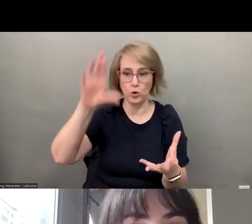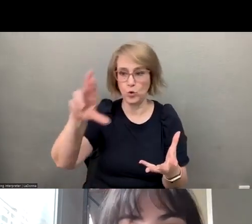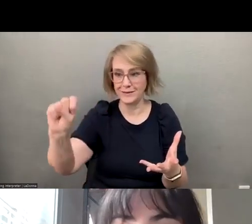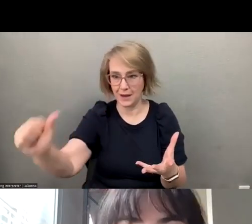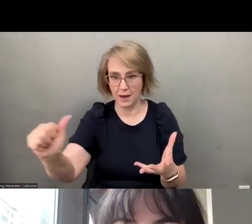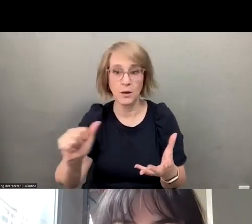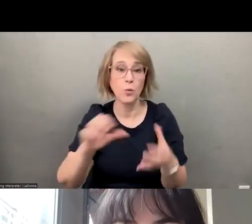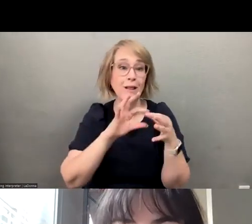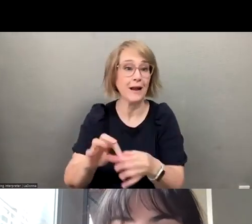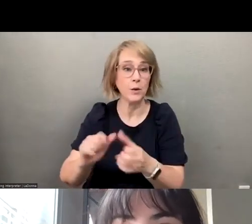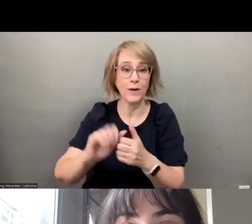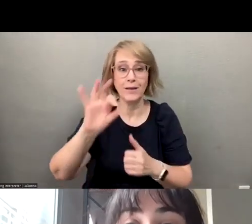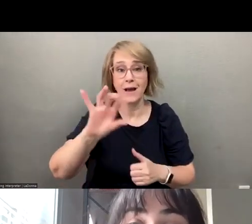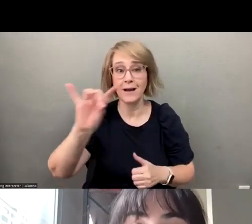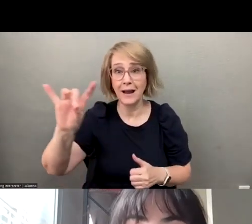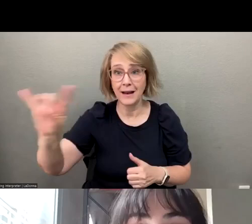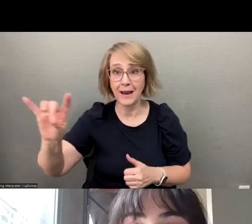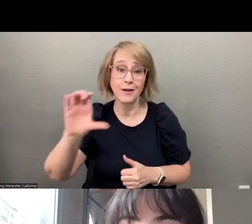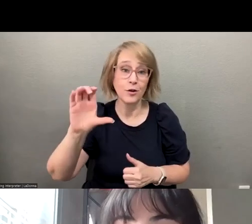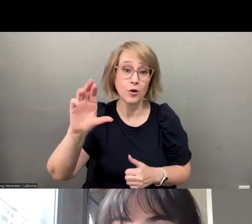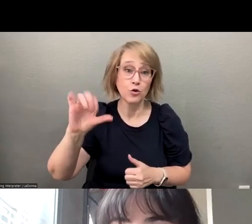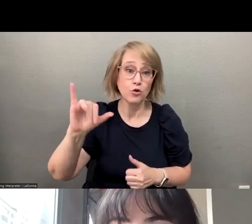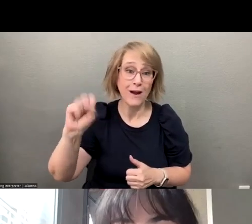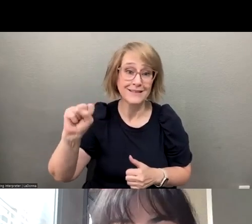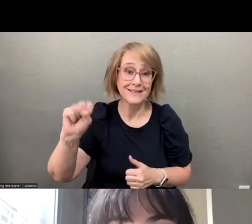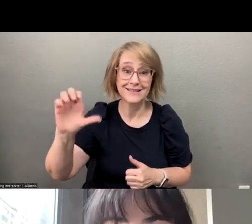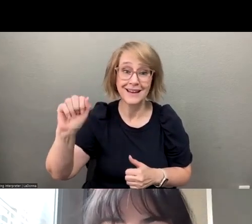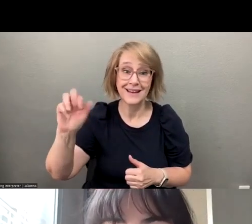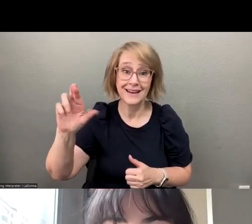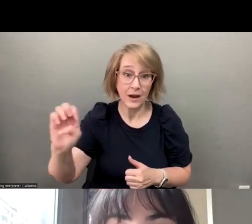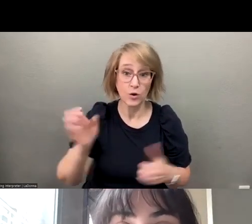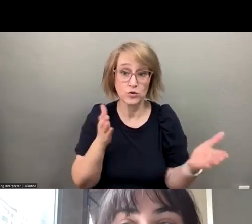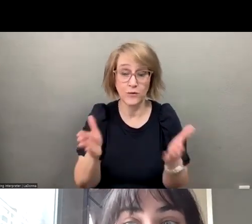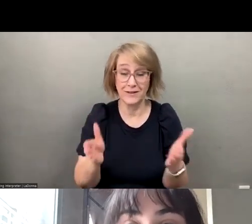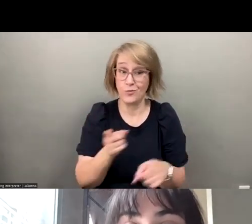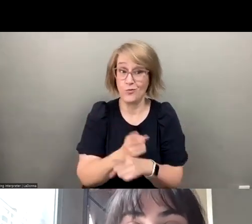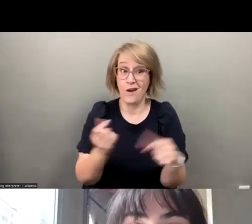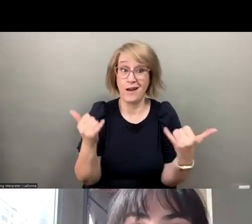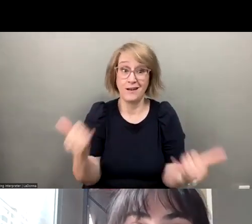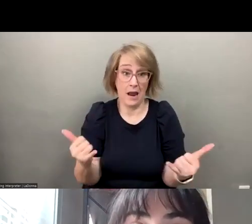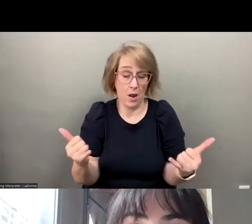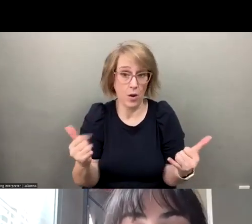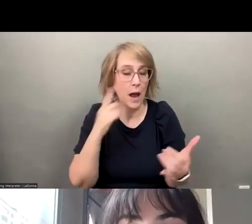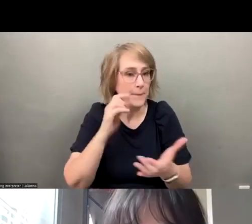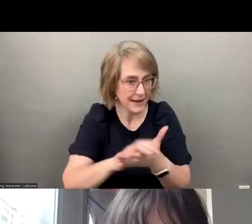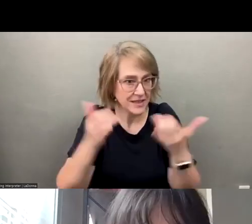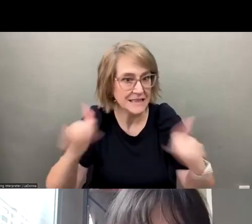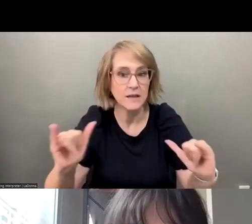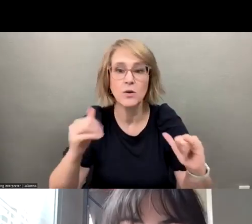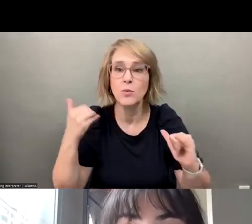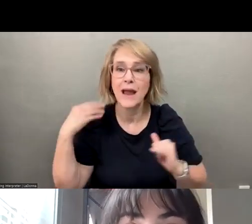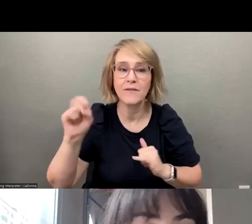comes to 988 and crisis care services. Right now, as we speak, I believe it's still going on, is the subcommittee